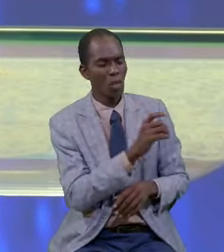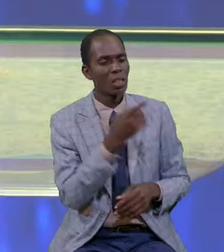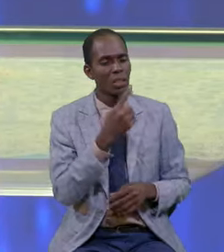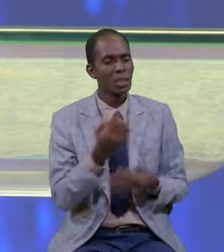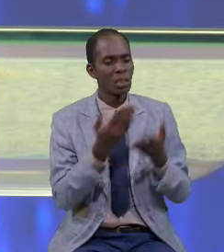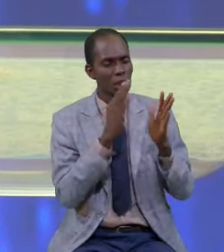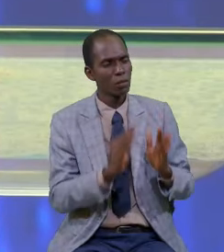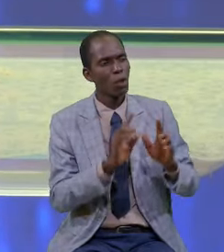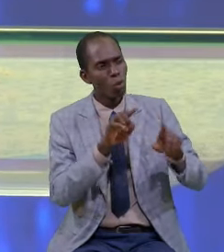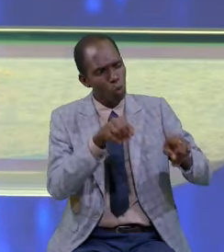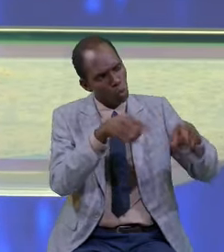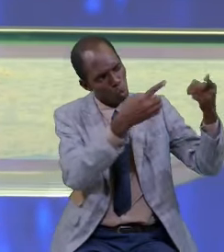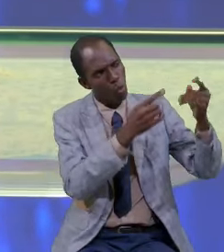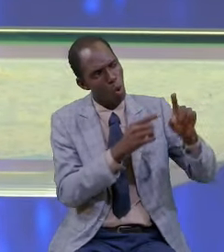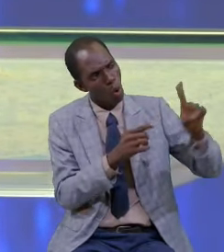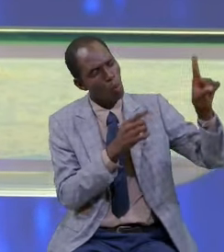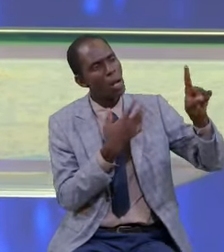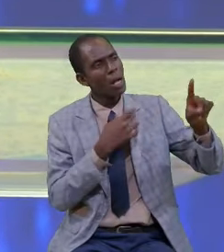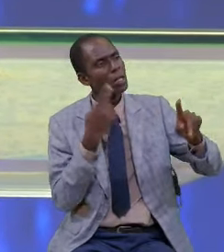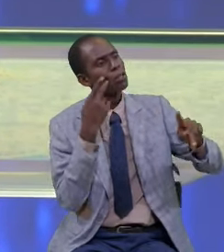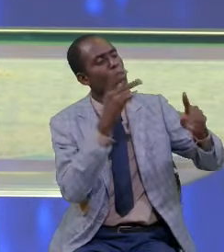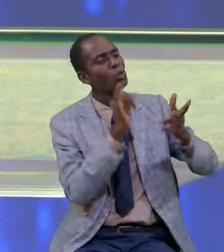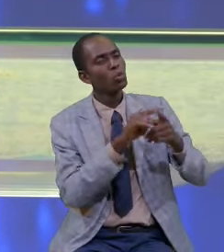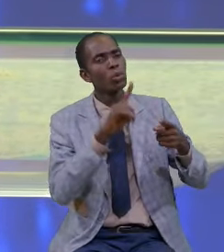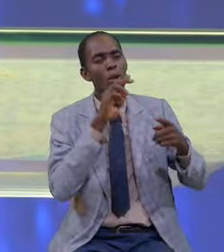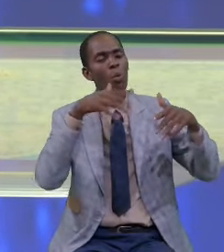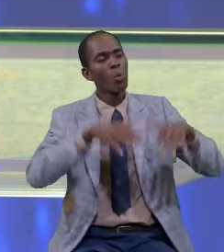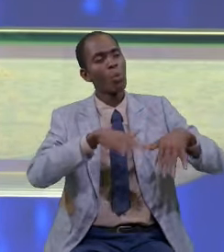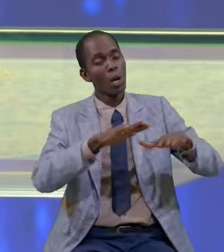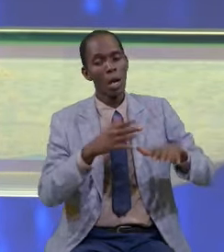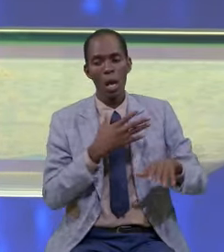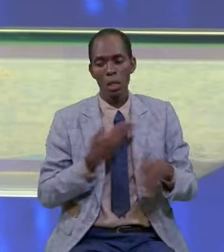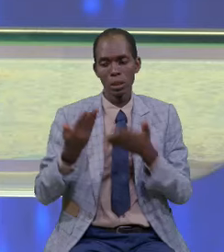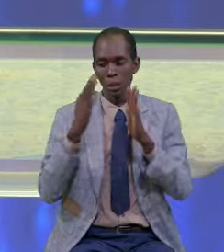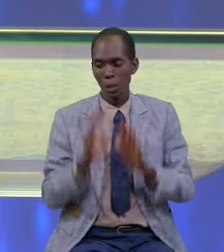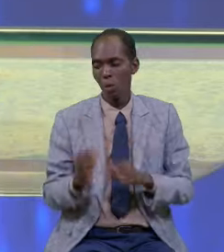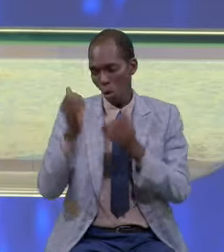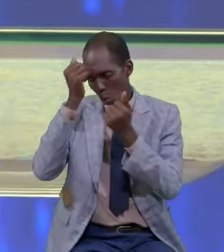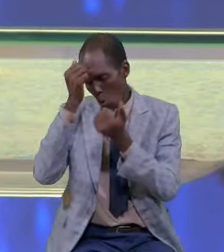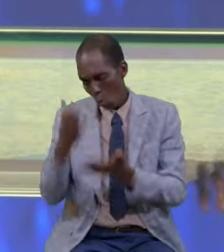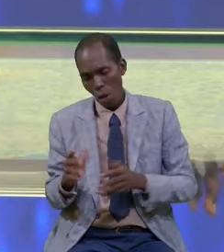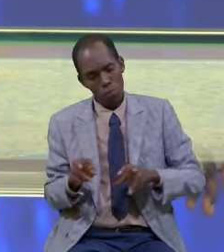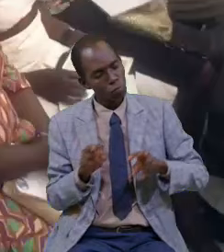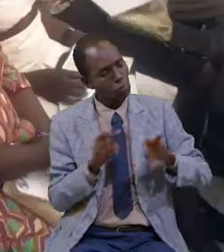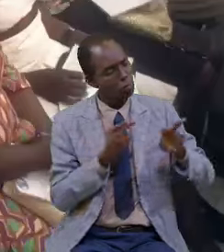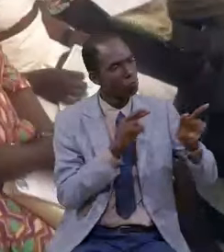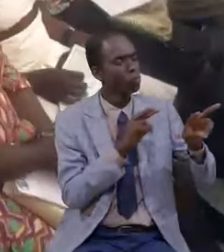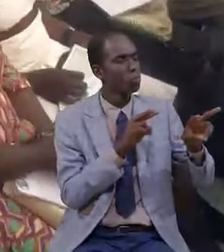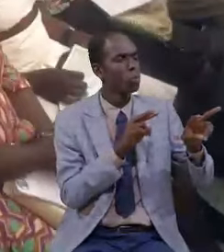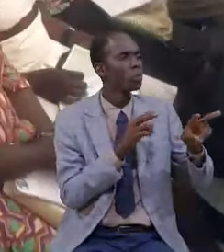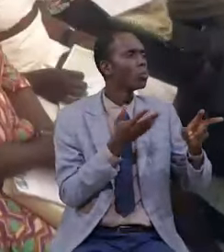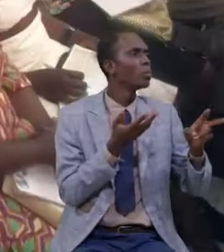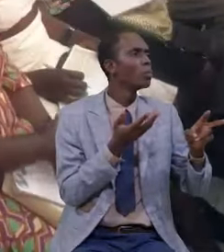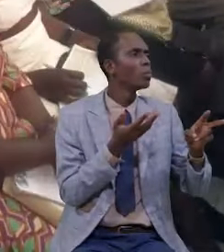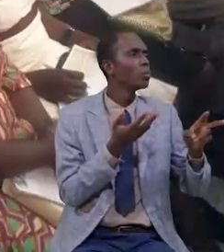look toward the sea. And he went, that's the servant, and he looked and said, tell me,